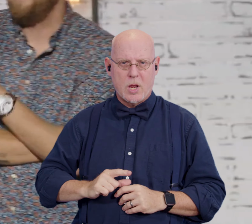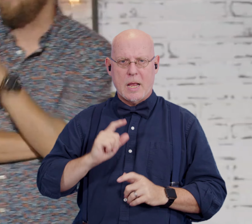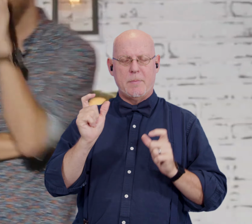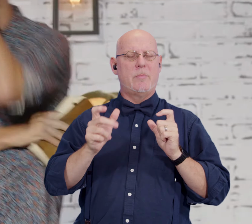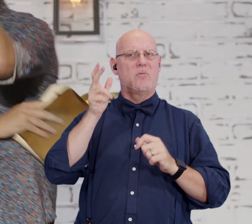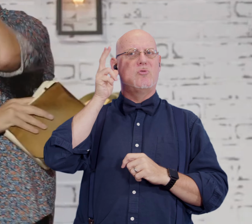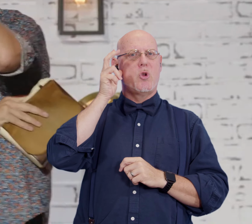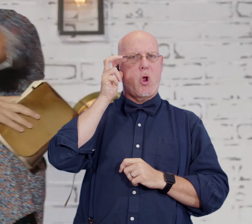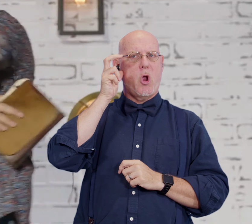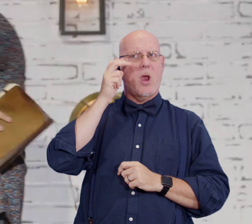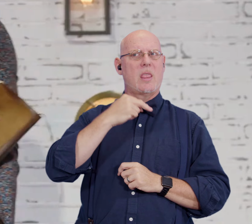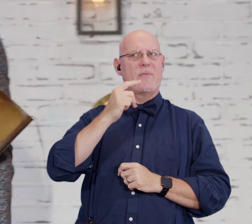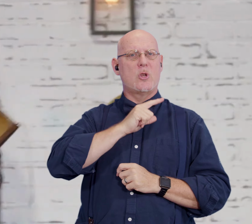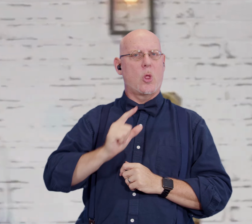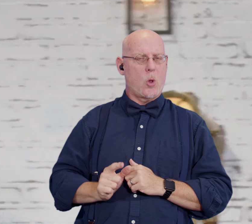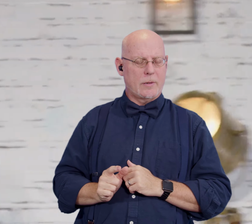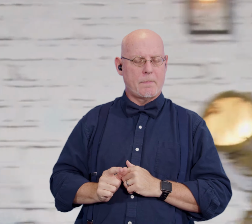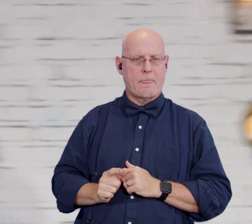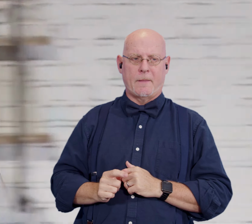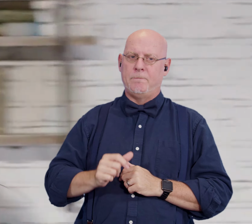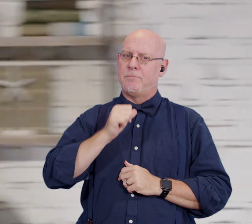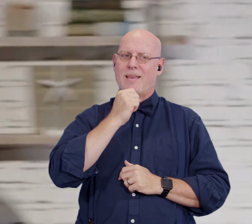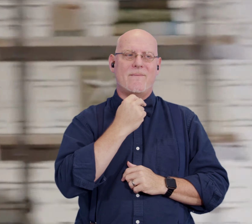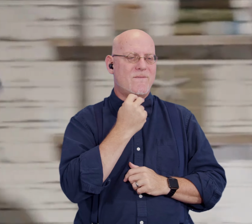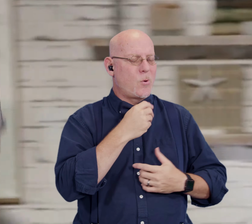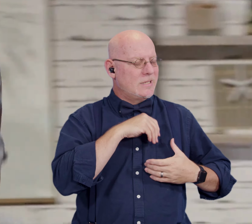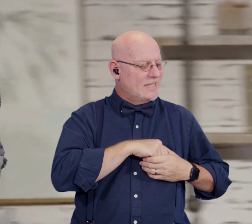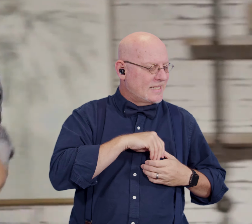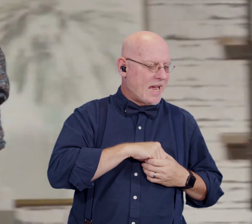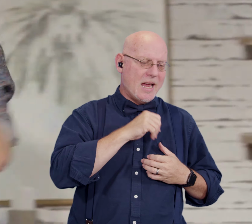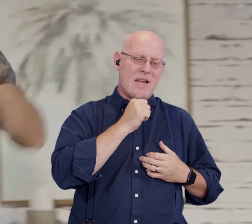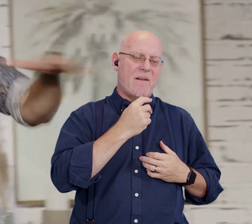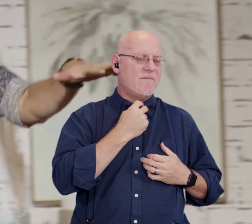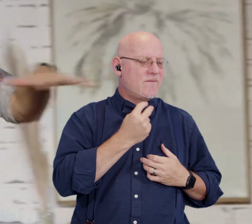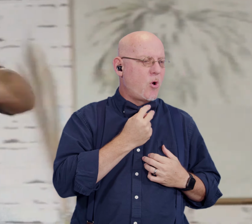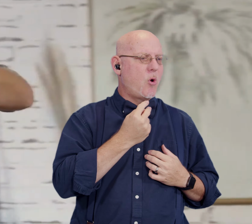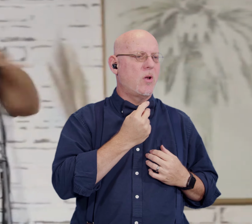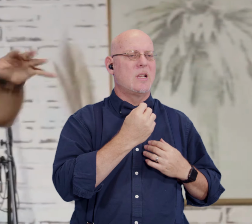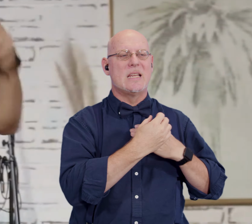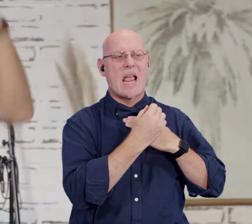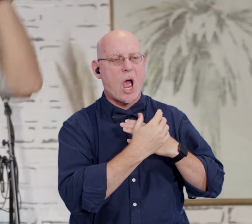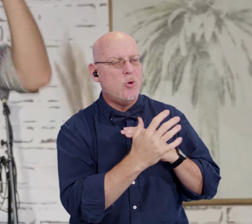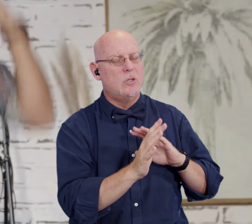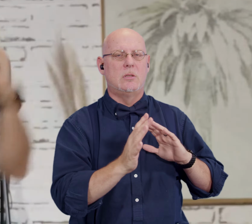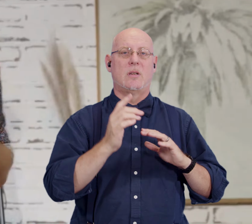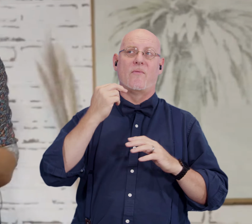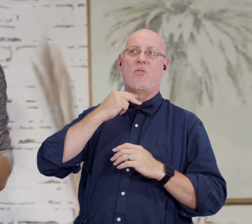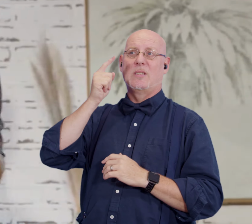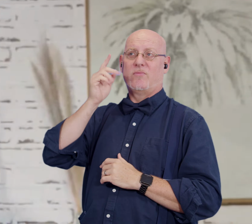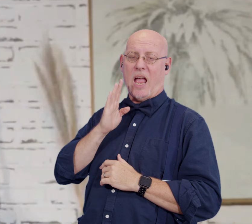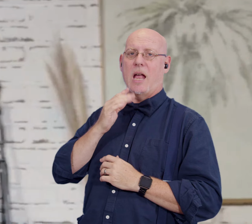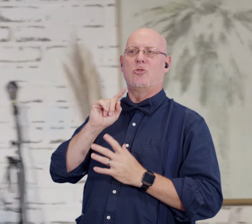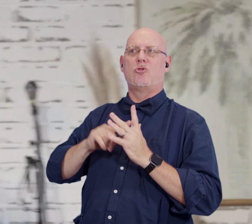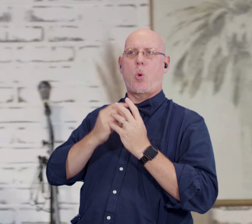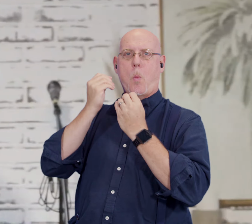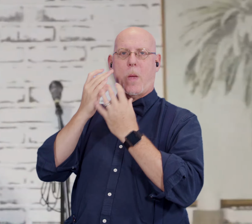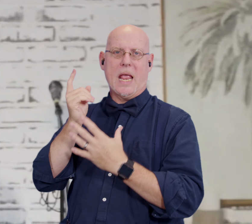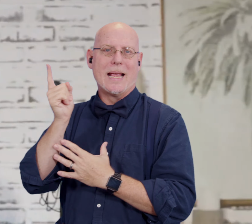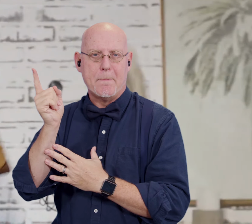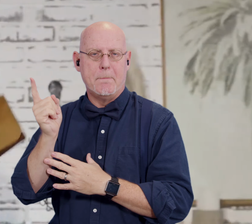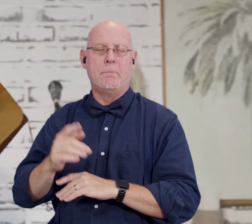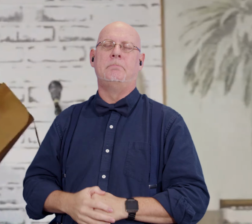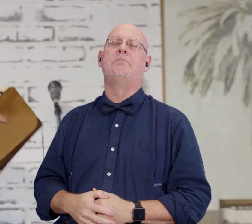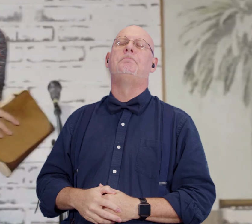And the people here have heard the voice of the Lord, not the voice within, not the voice of many counselors, but the voice of the Lord, and they have begun to obey